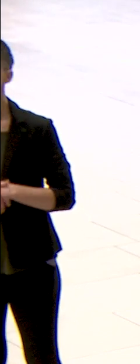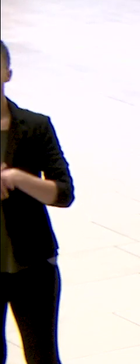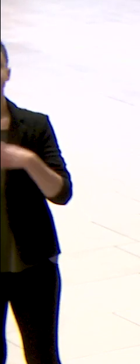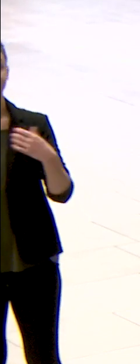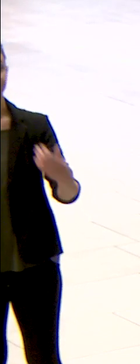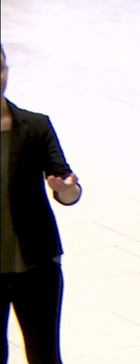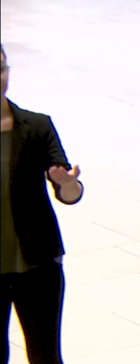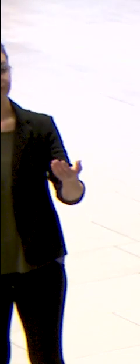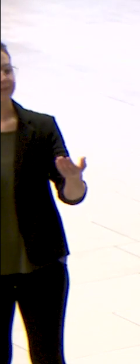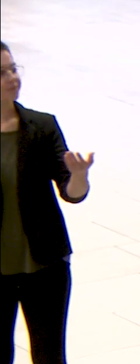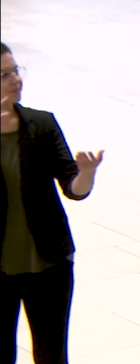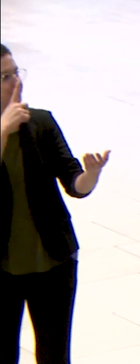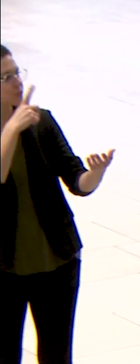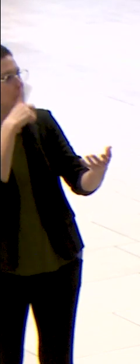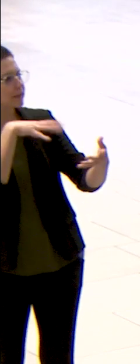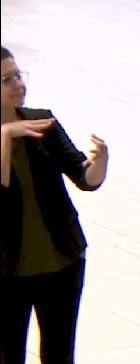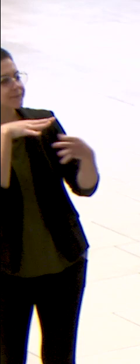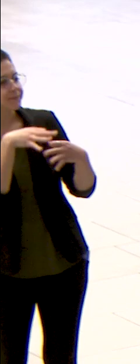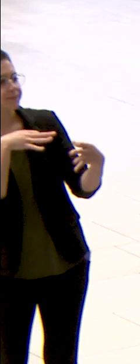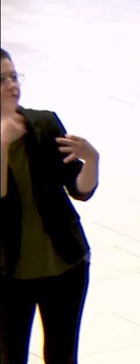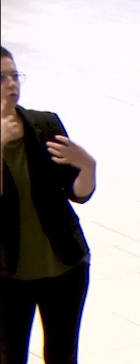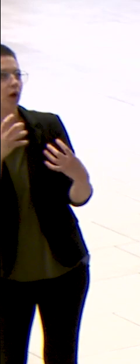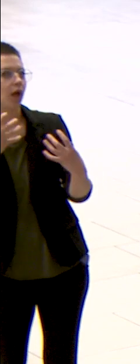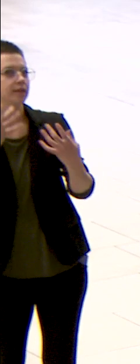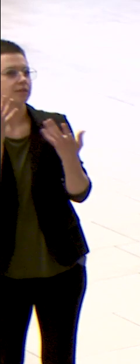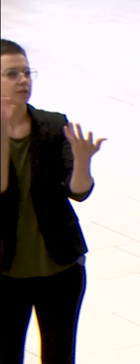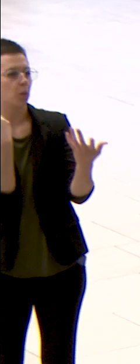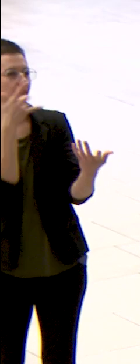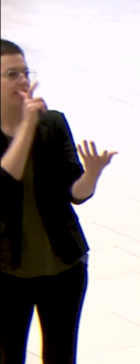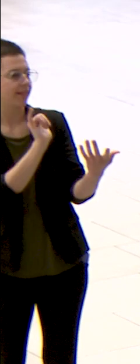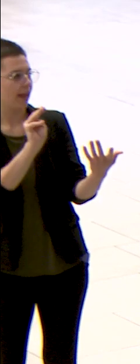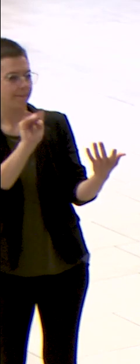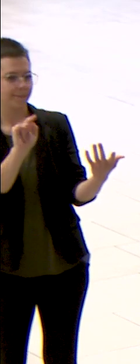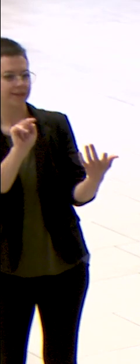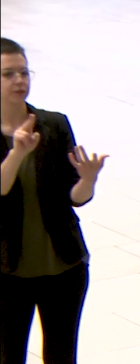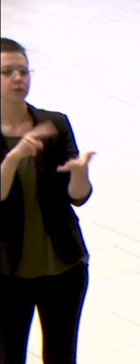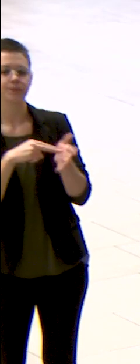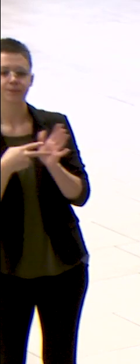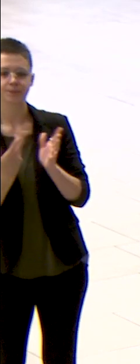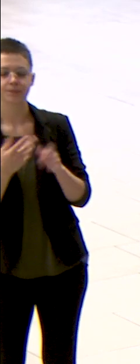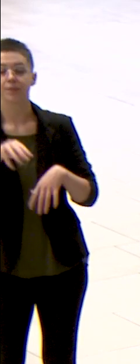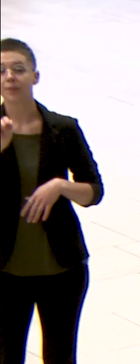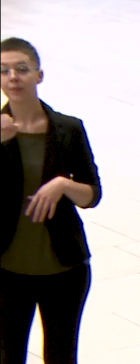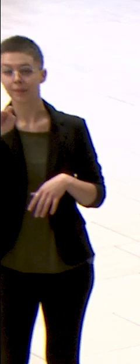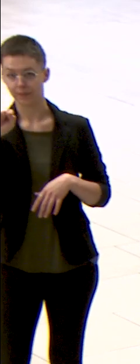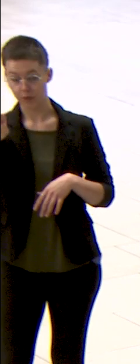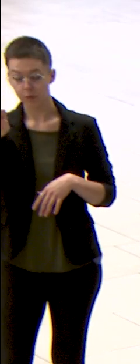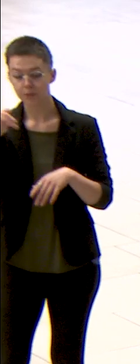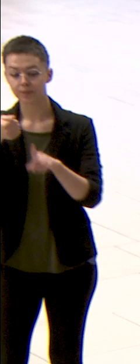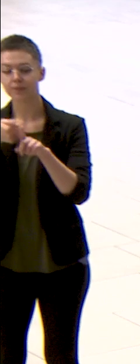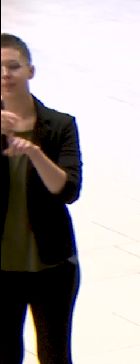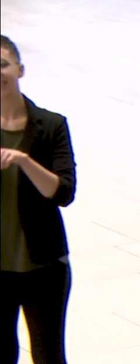So describe for the audience exactly what MeToo is. Let's start there. Okay, so MeToo is a